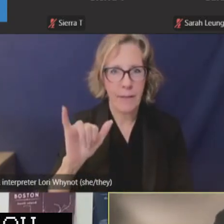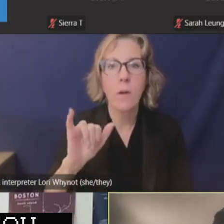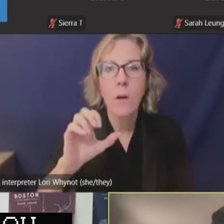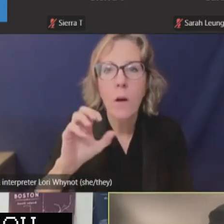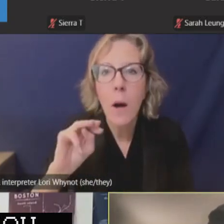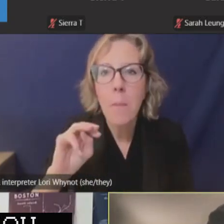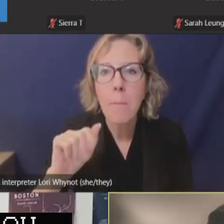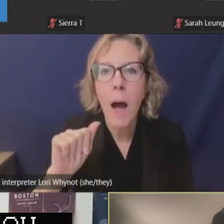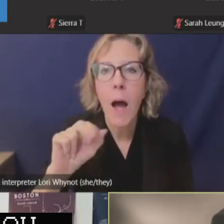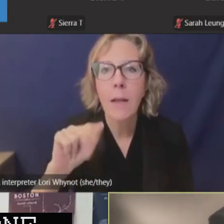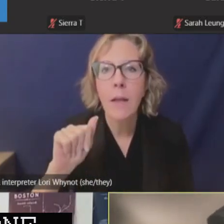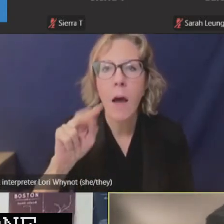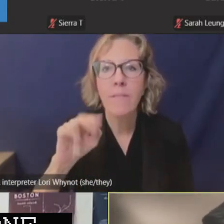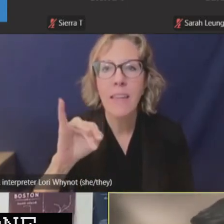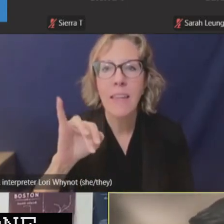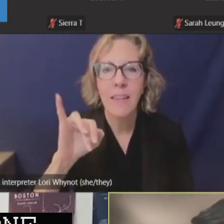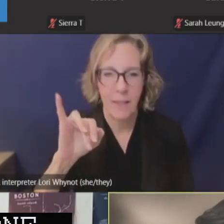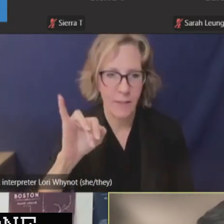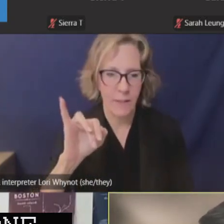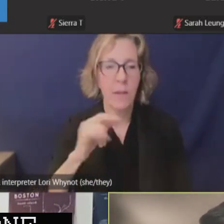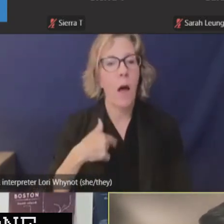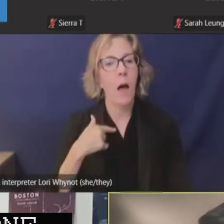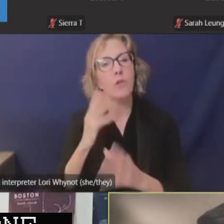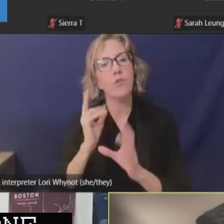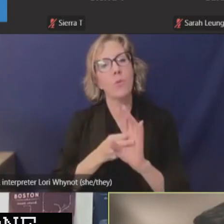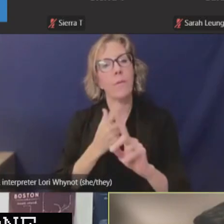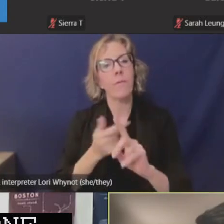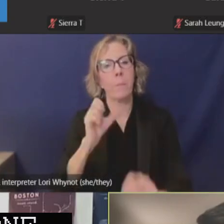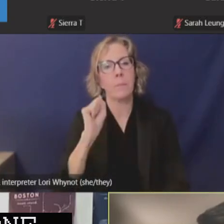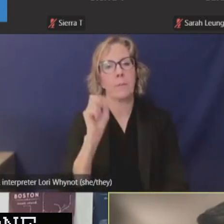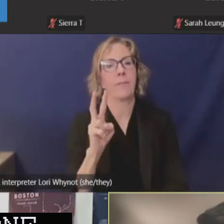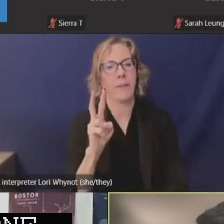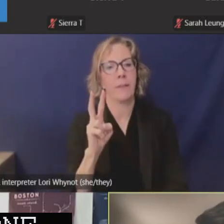fully in the city, but right outside the city from Somerville.